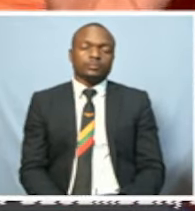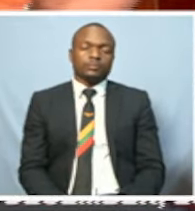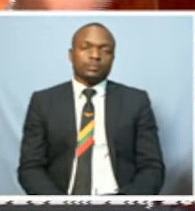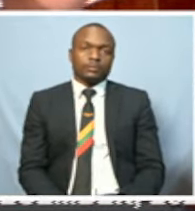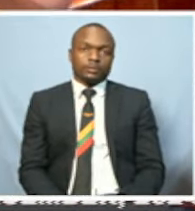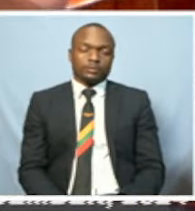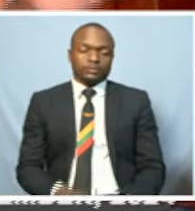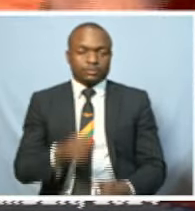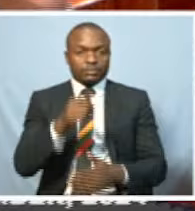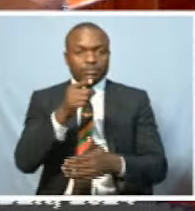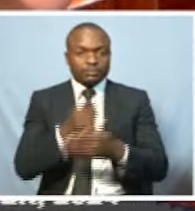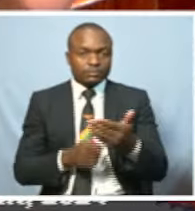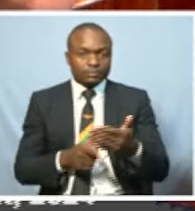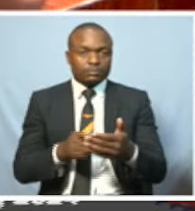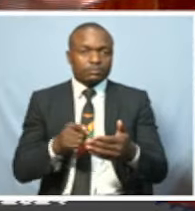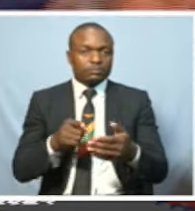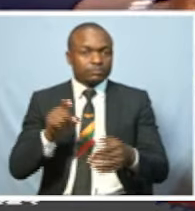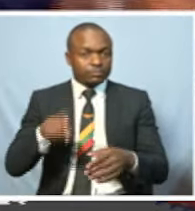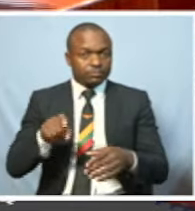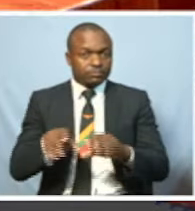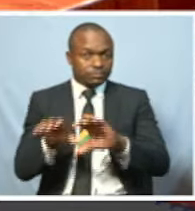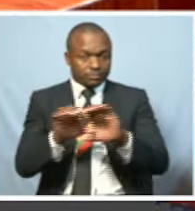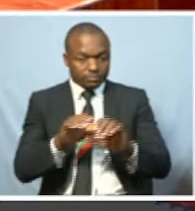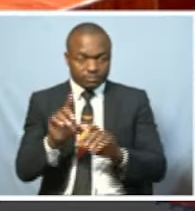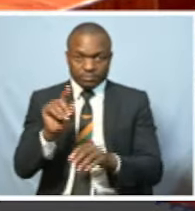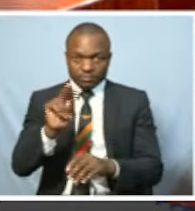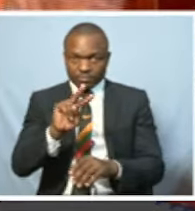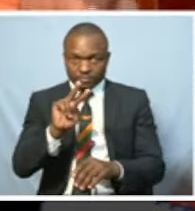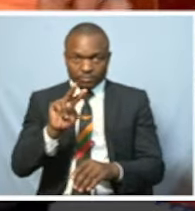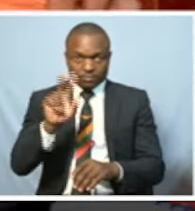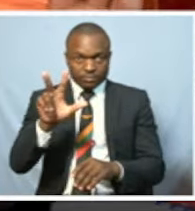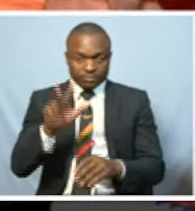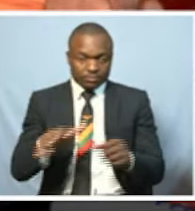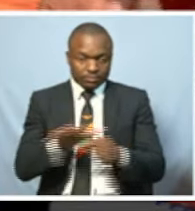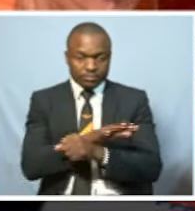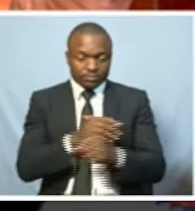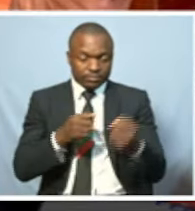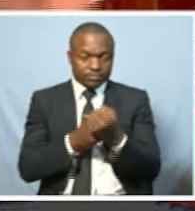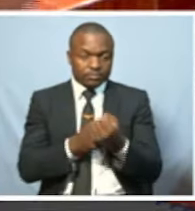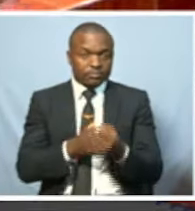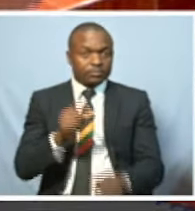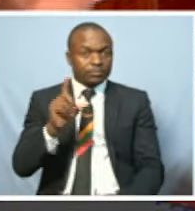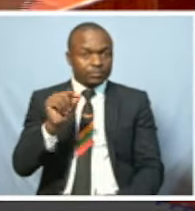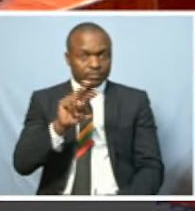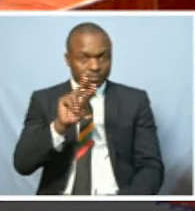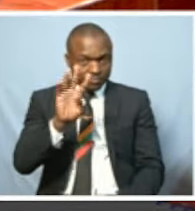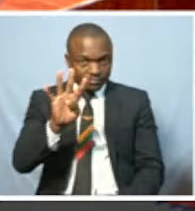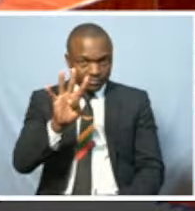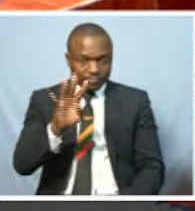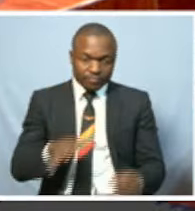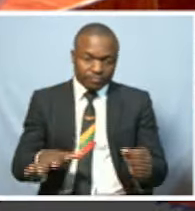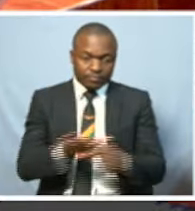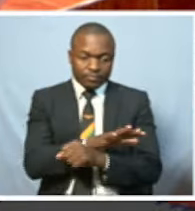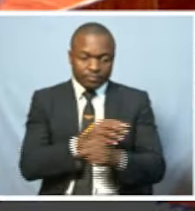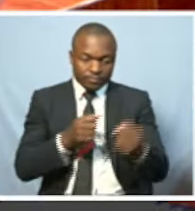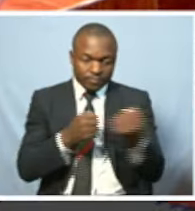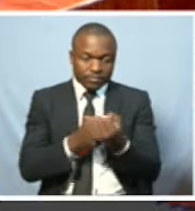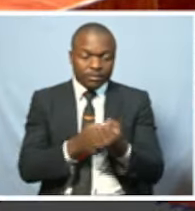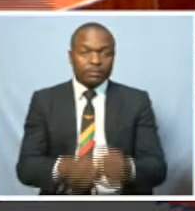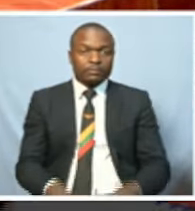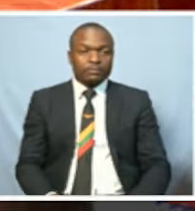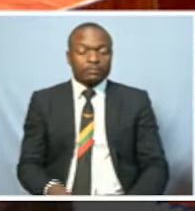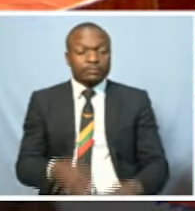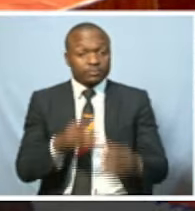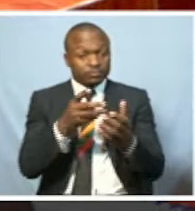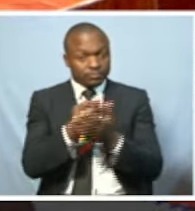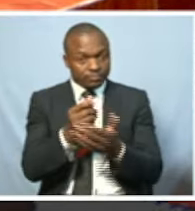was supposed to be done in 2023 and the full funding. What was supposed to be done in 2024 and the full funding. When the